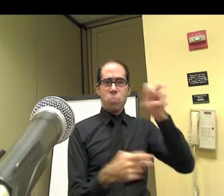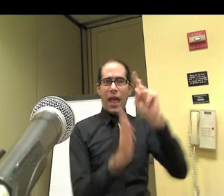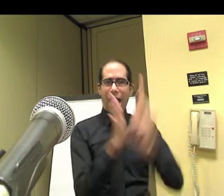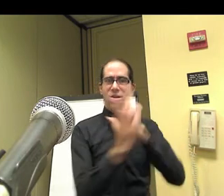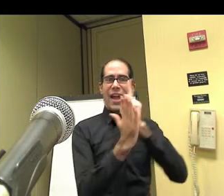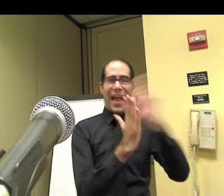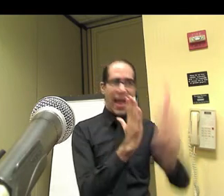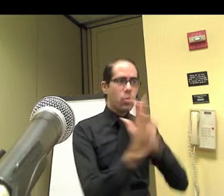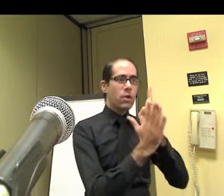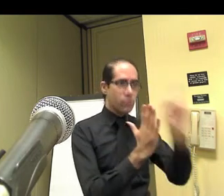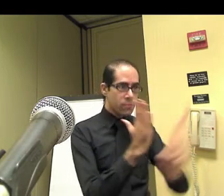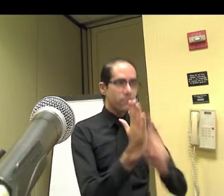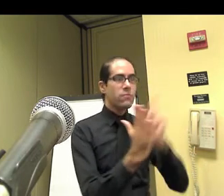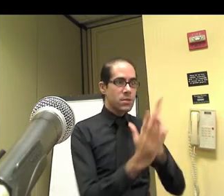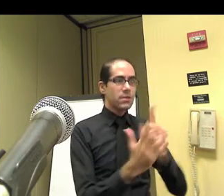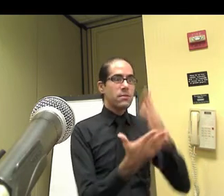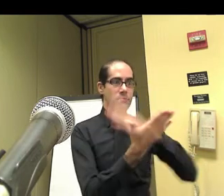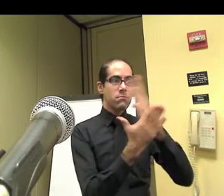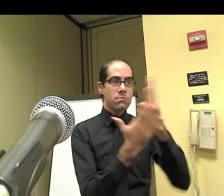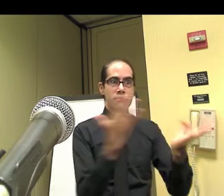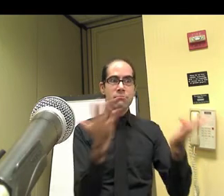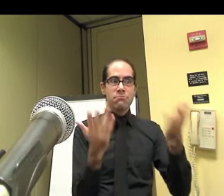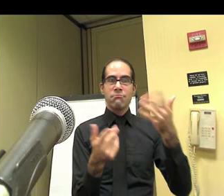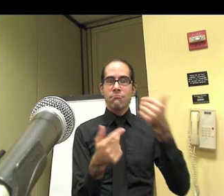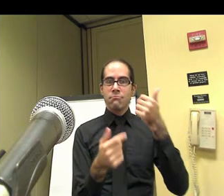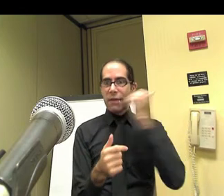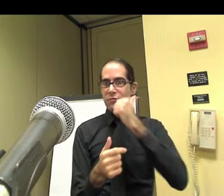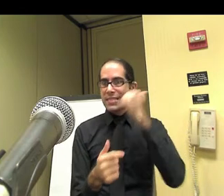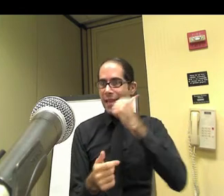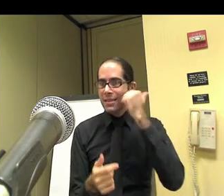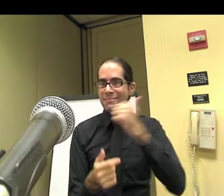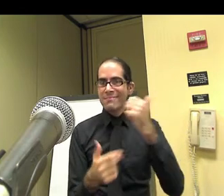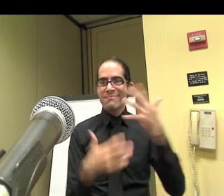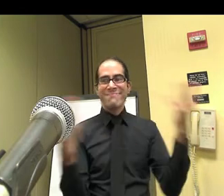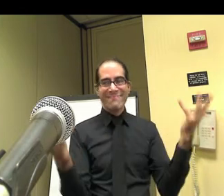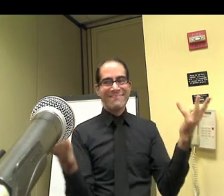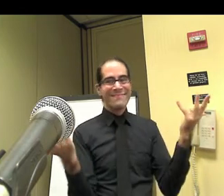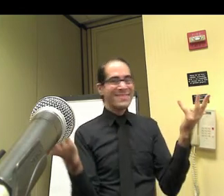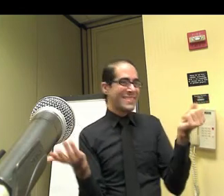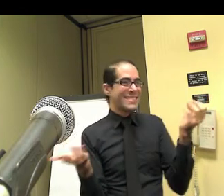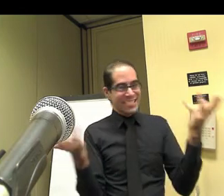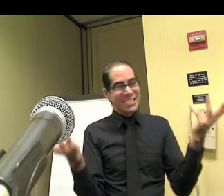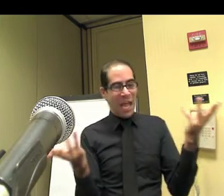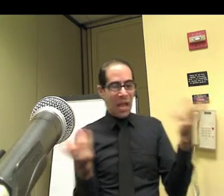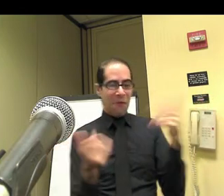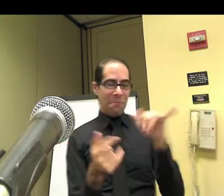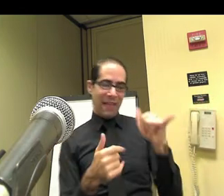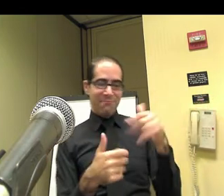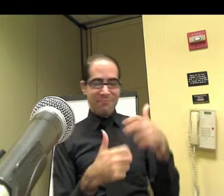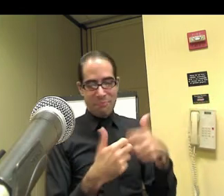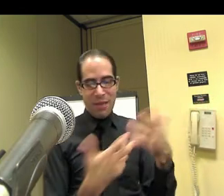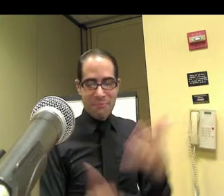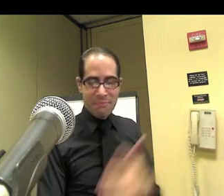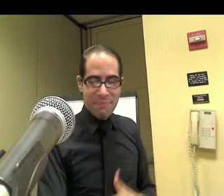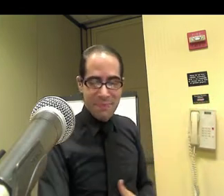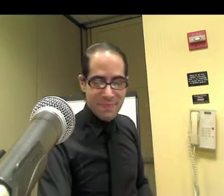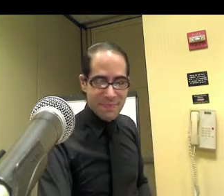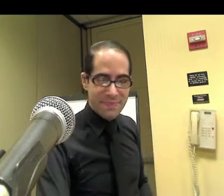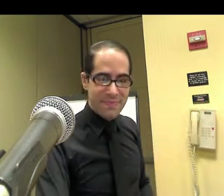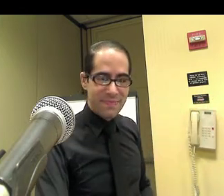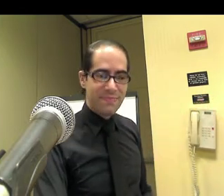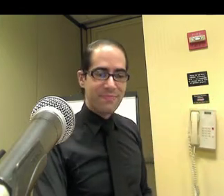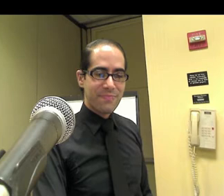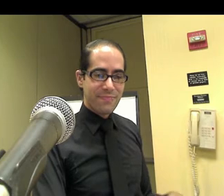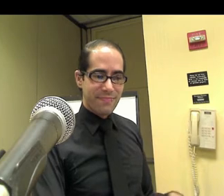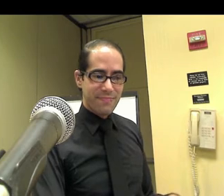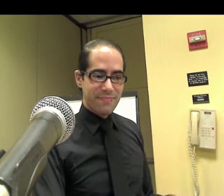And the Met does have hourly guided tours. We do have that on a daily basis. So this is not